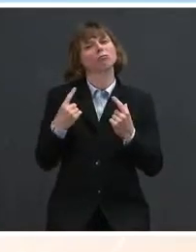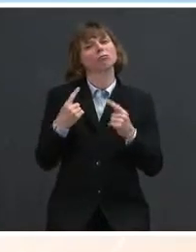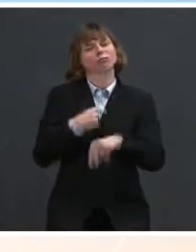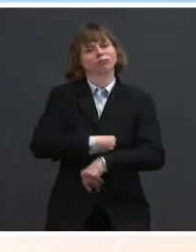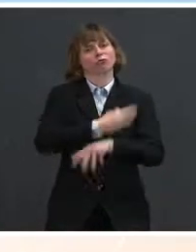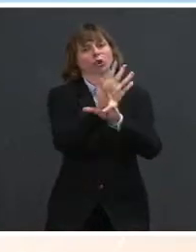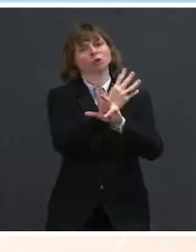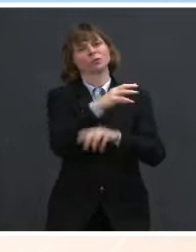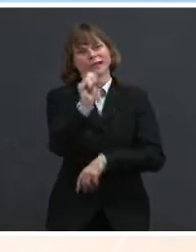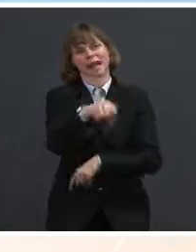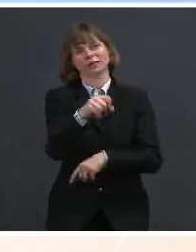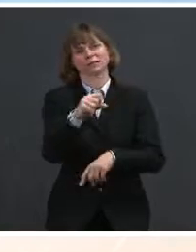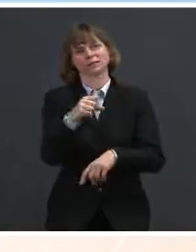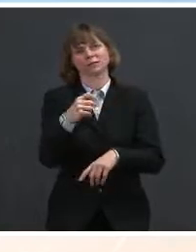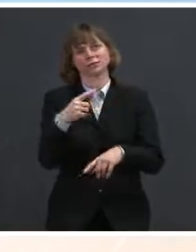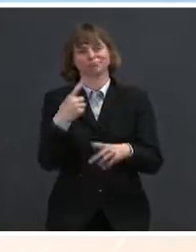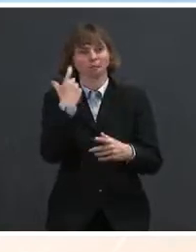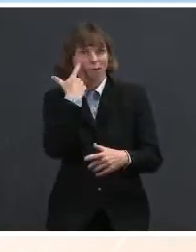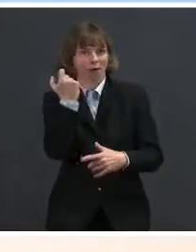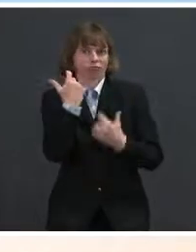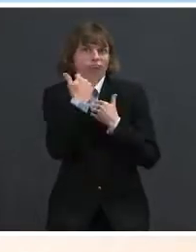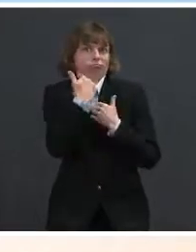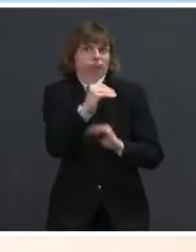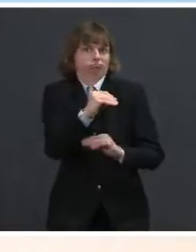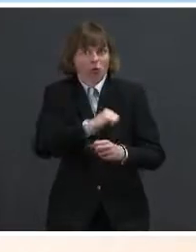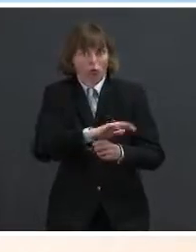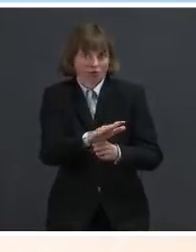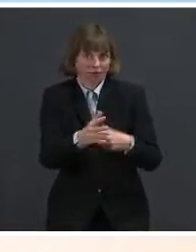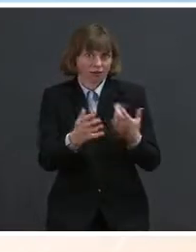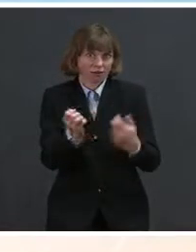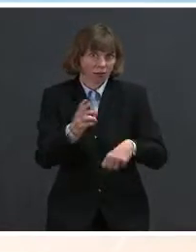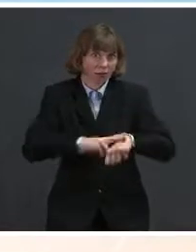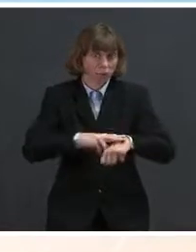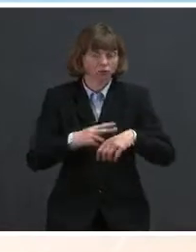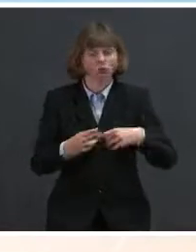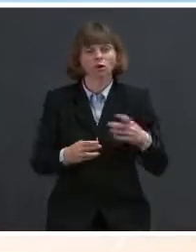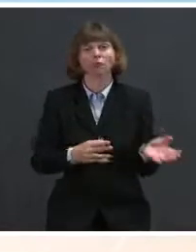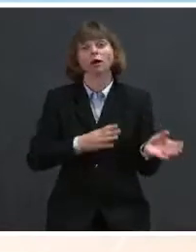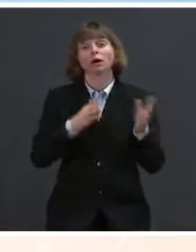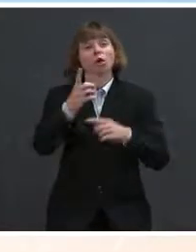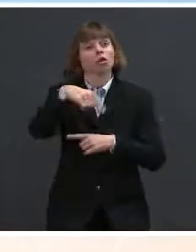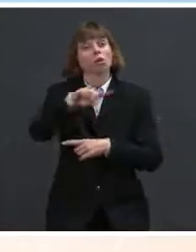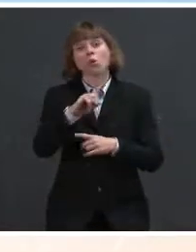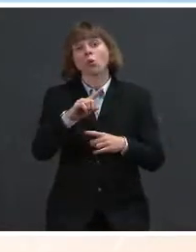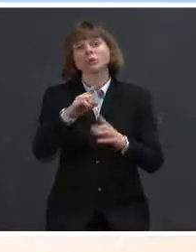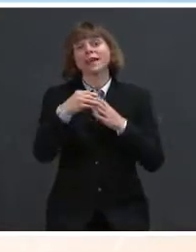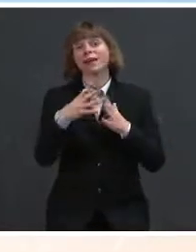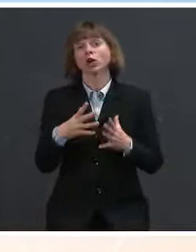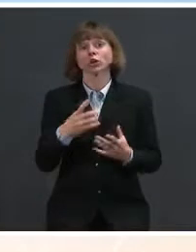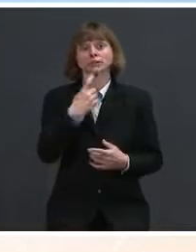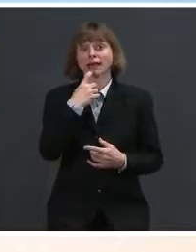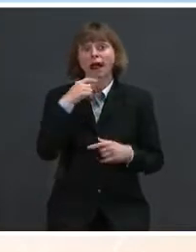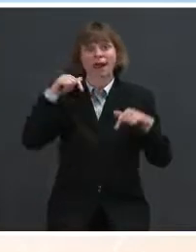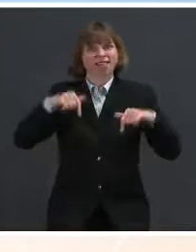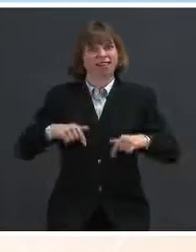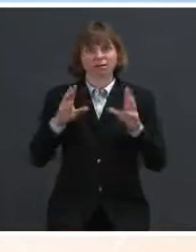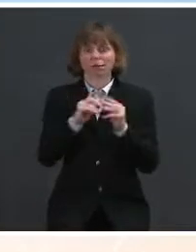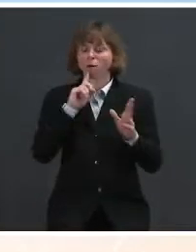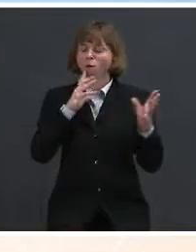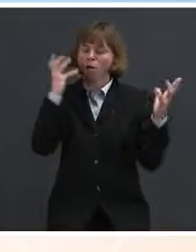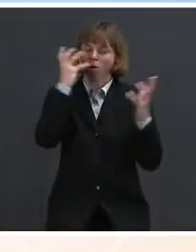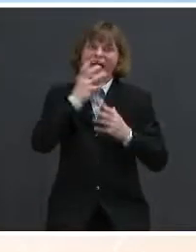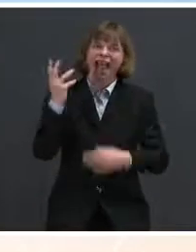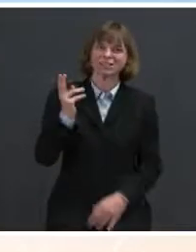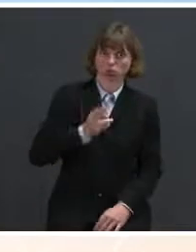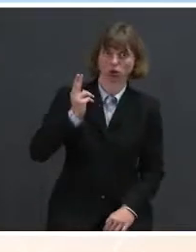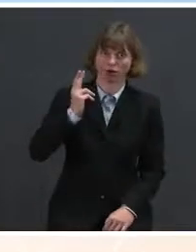COVID-19. Each of the leaders independently in the course of the meeting referred to this event as historic because it cemented